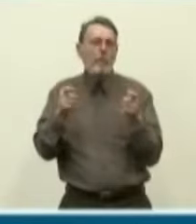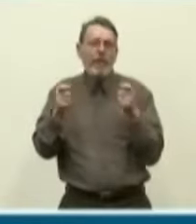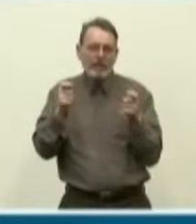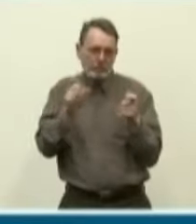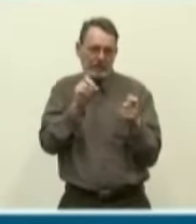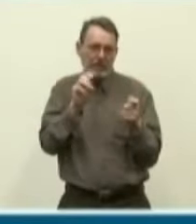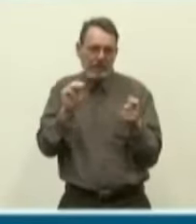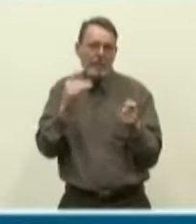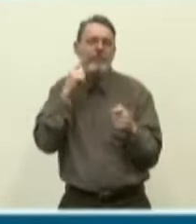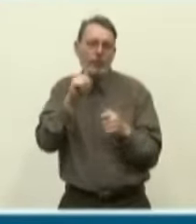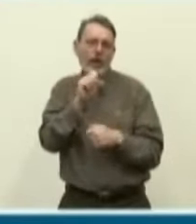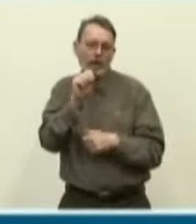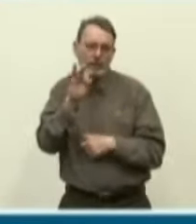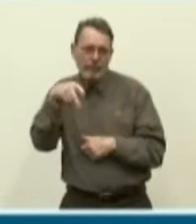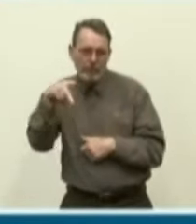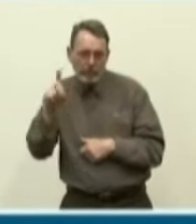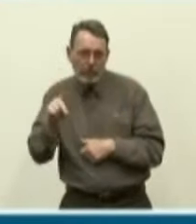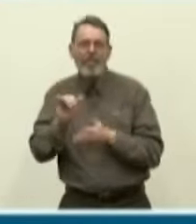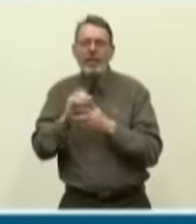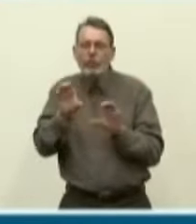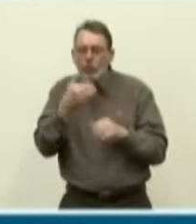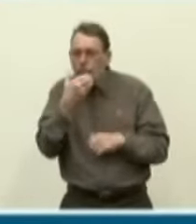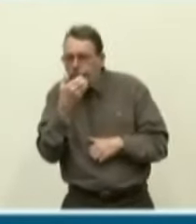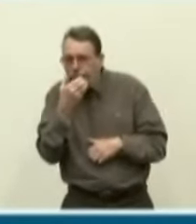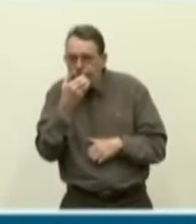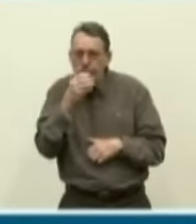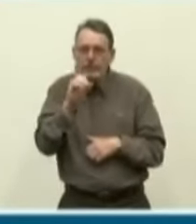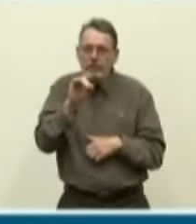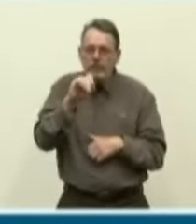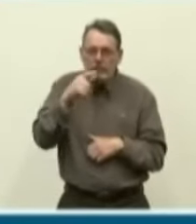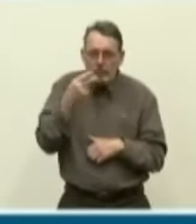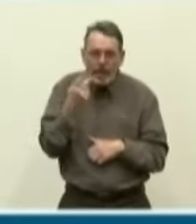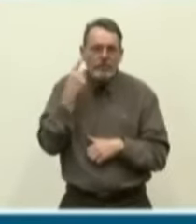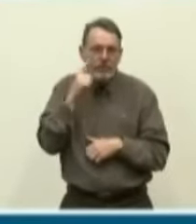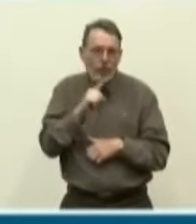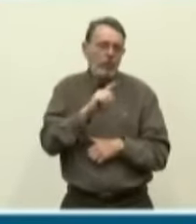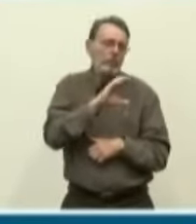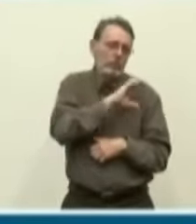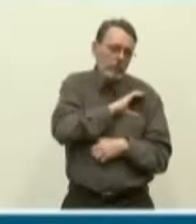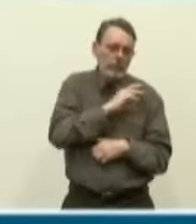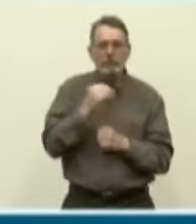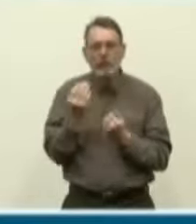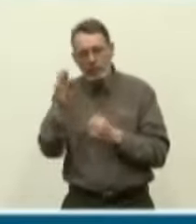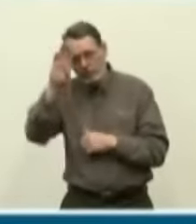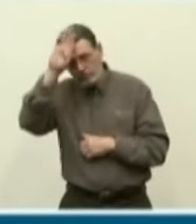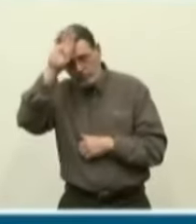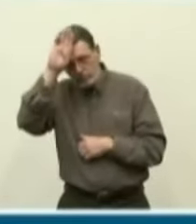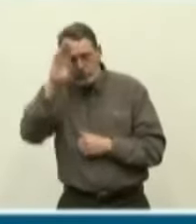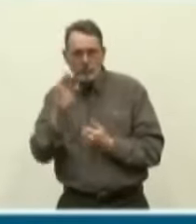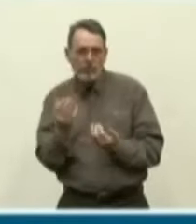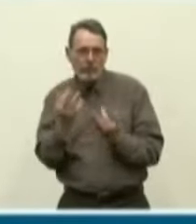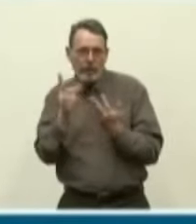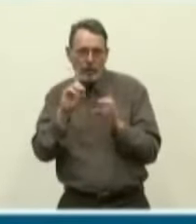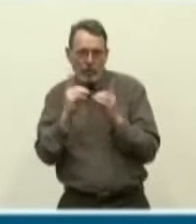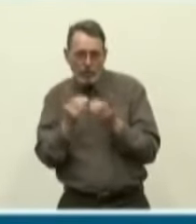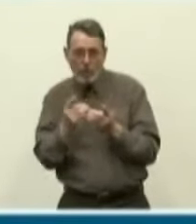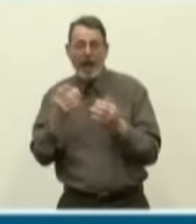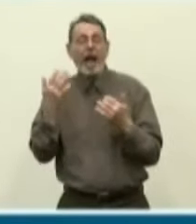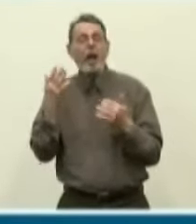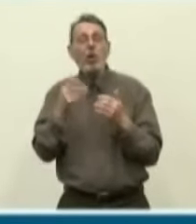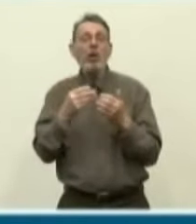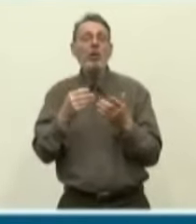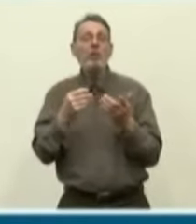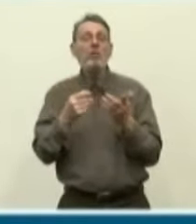dispatch services for the fire and police departments in San Francisco. I will now place 12 separate audio clips,